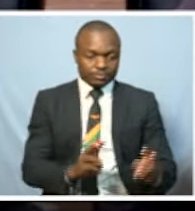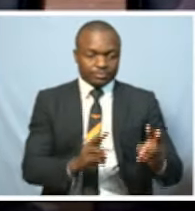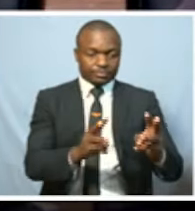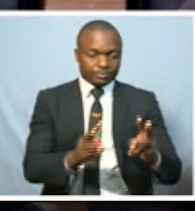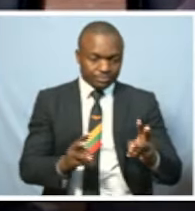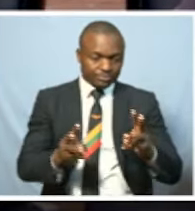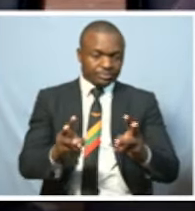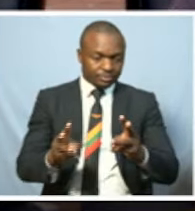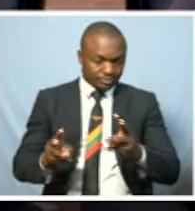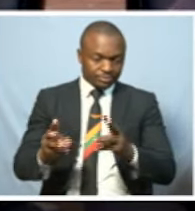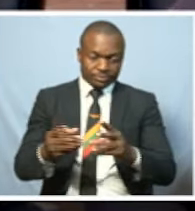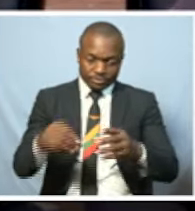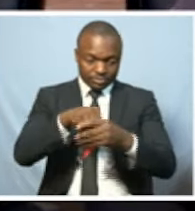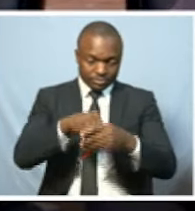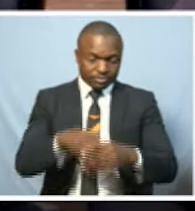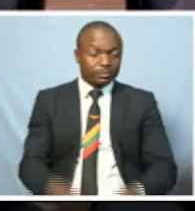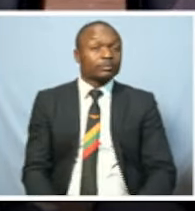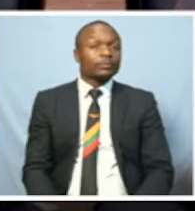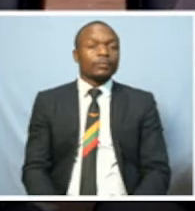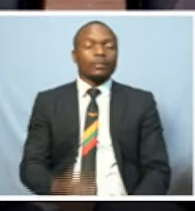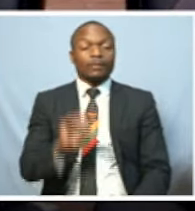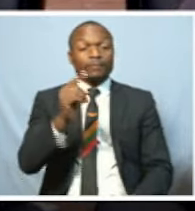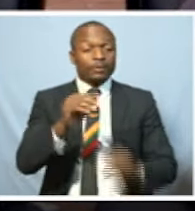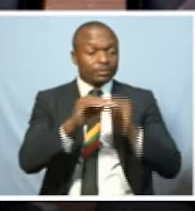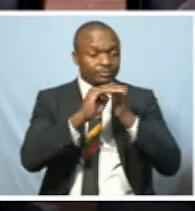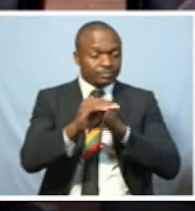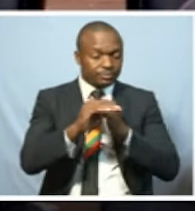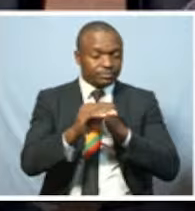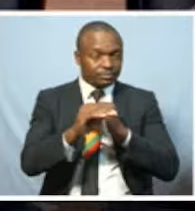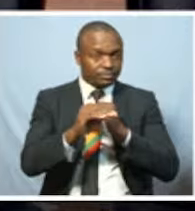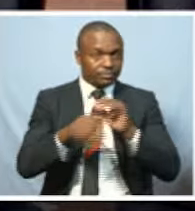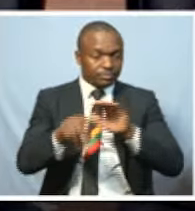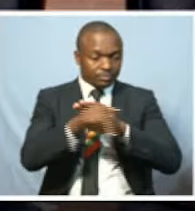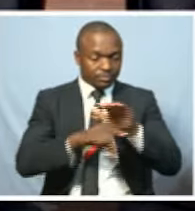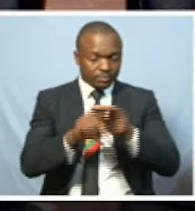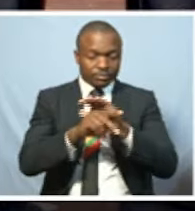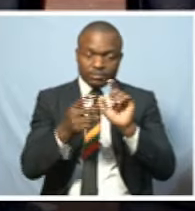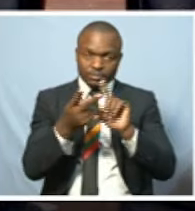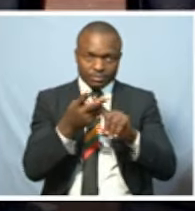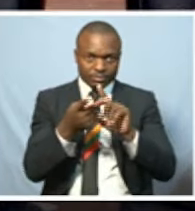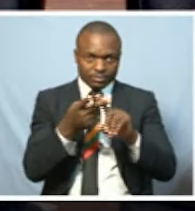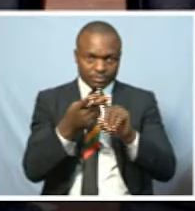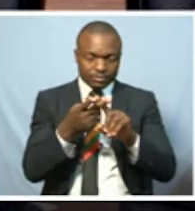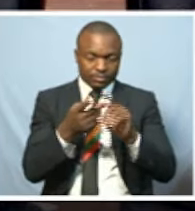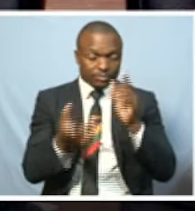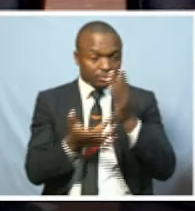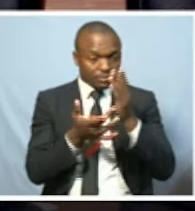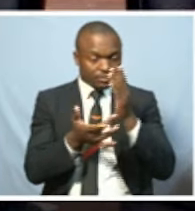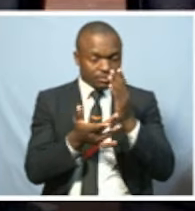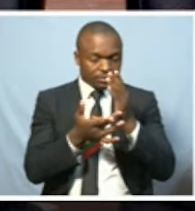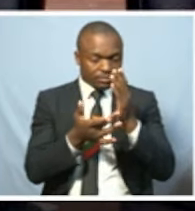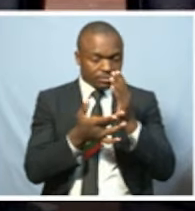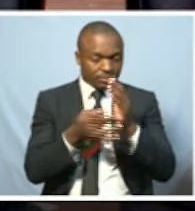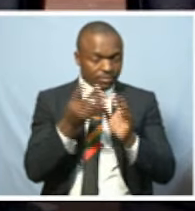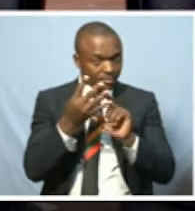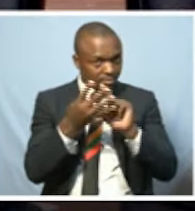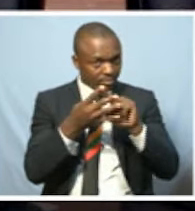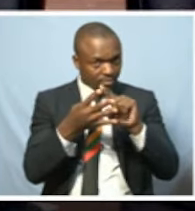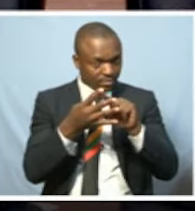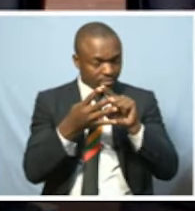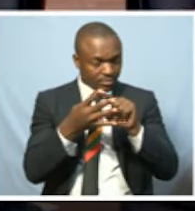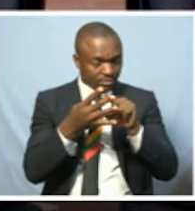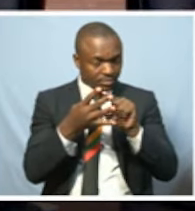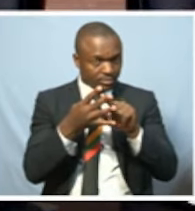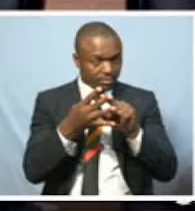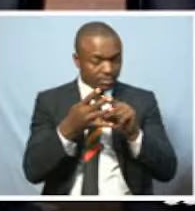we consider. The first one is preliminary, second is technical, the third one is